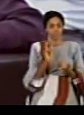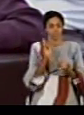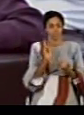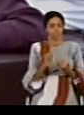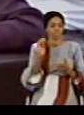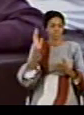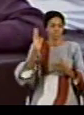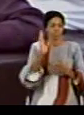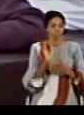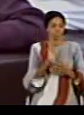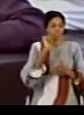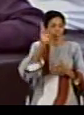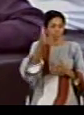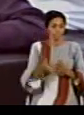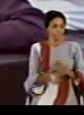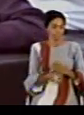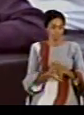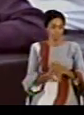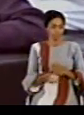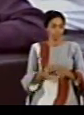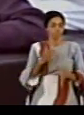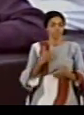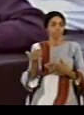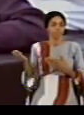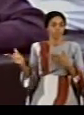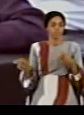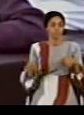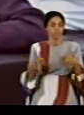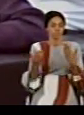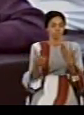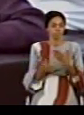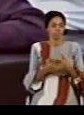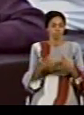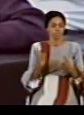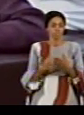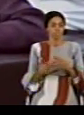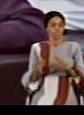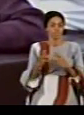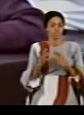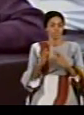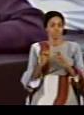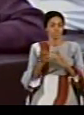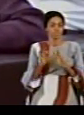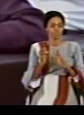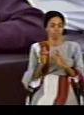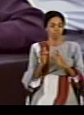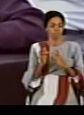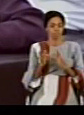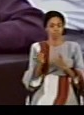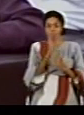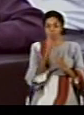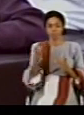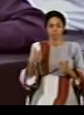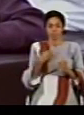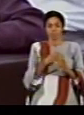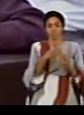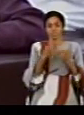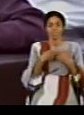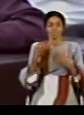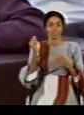later. We now go back to the social media, where we have